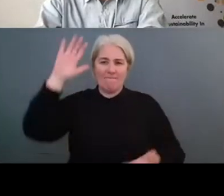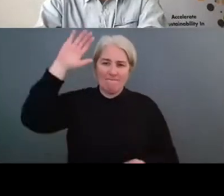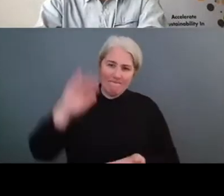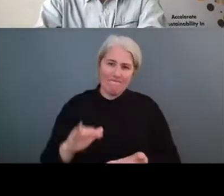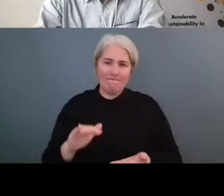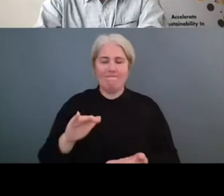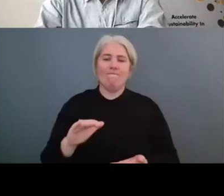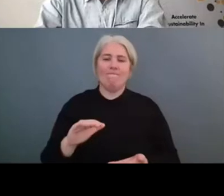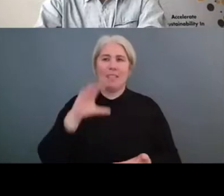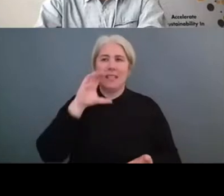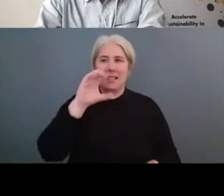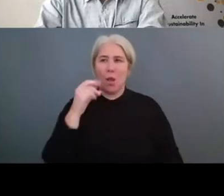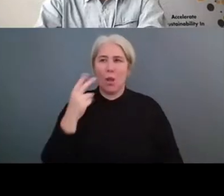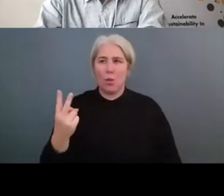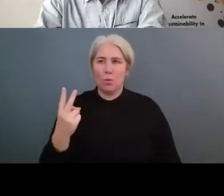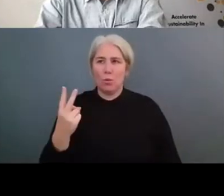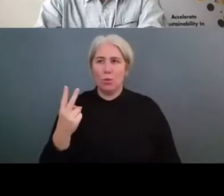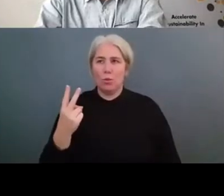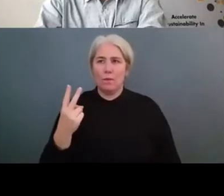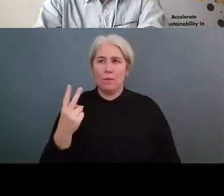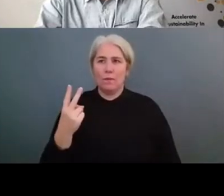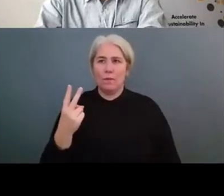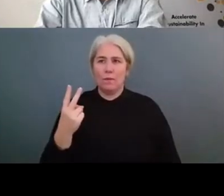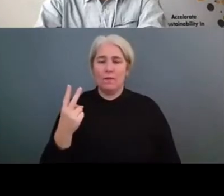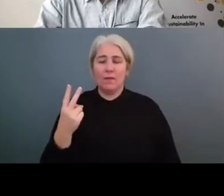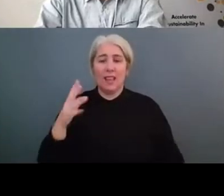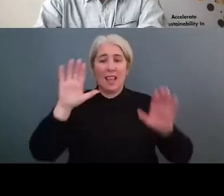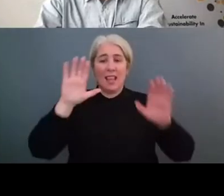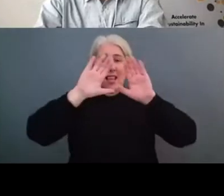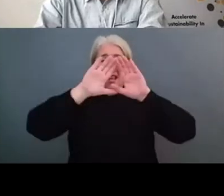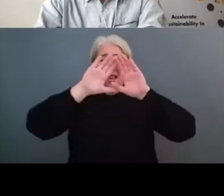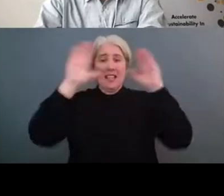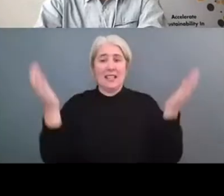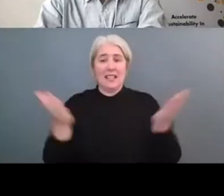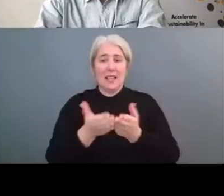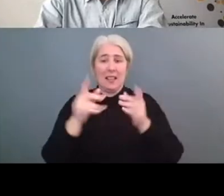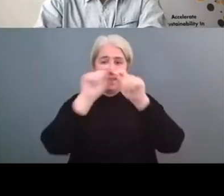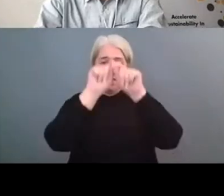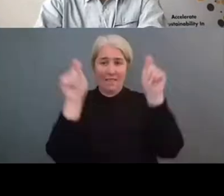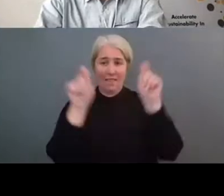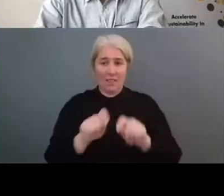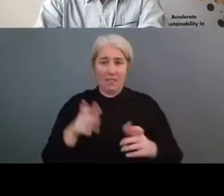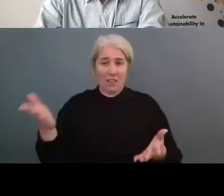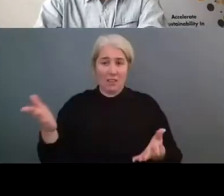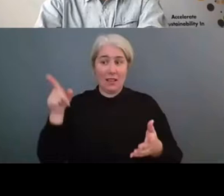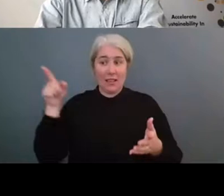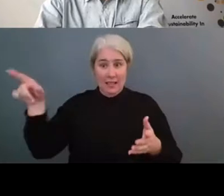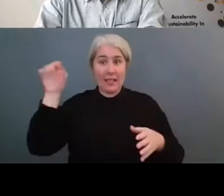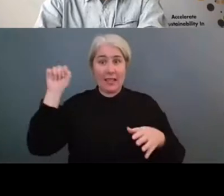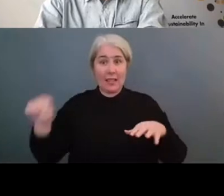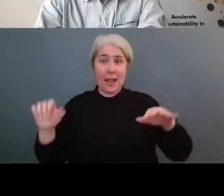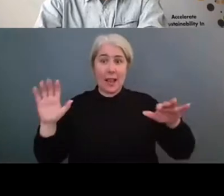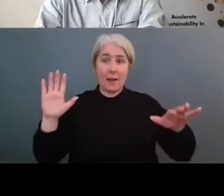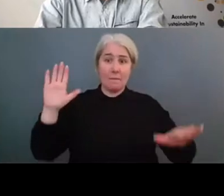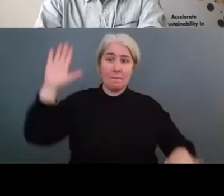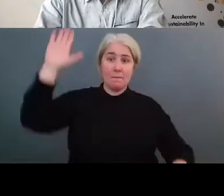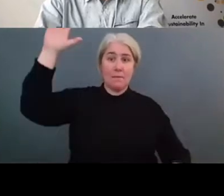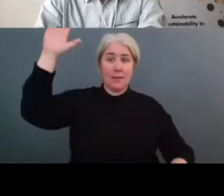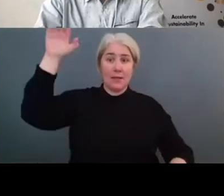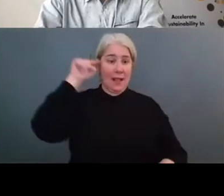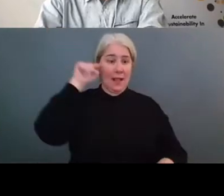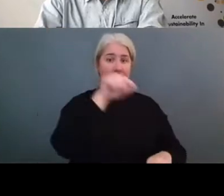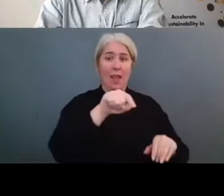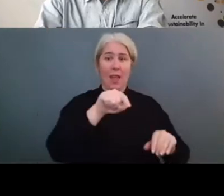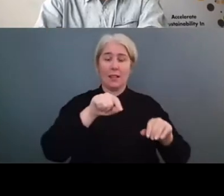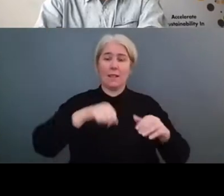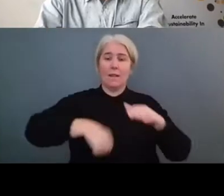right to let a country build a football stadium with aircon